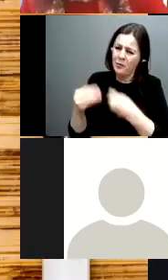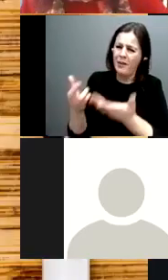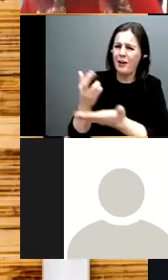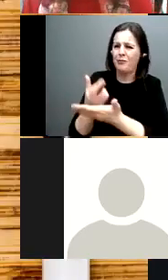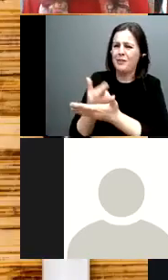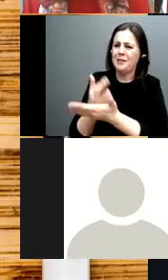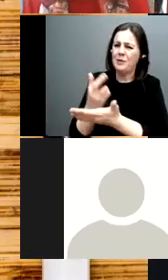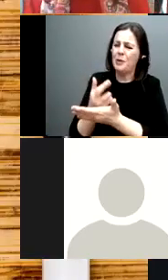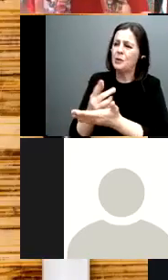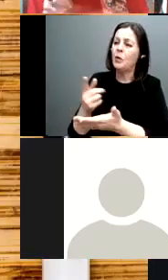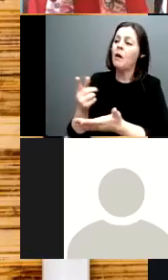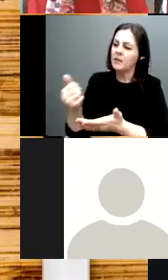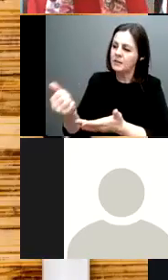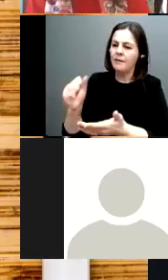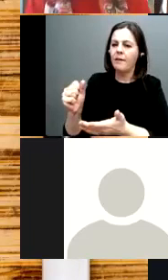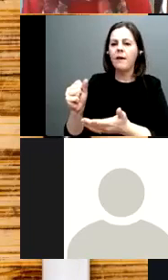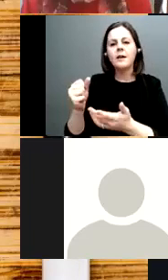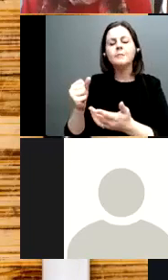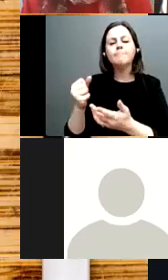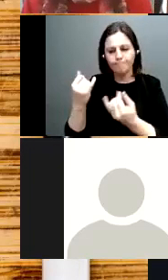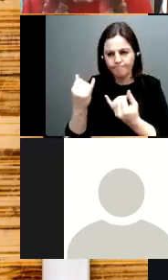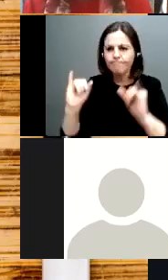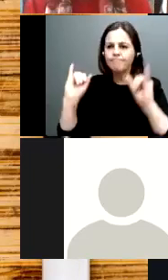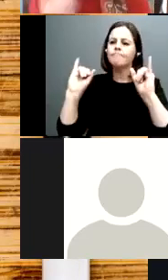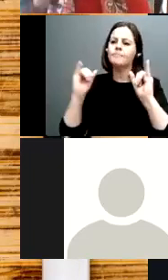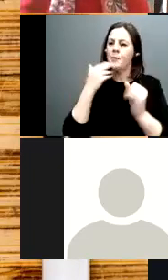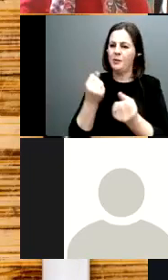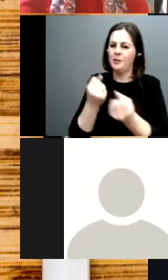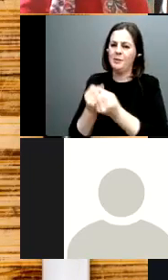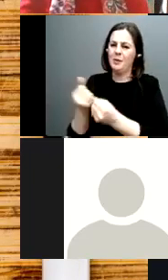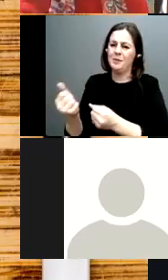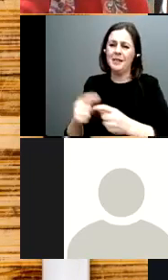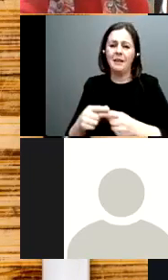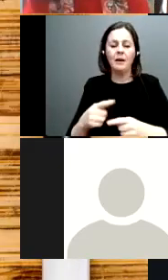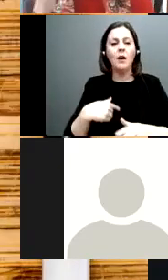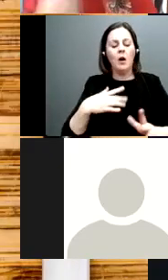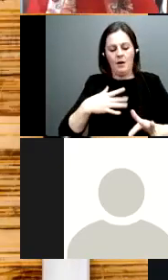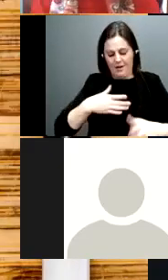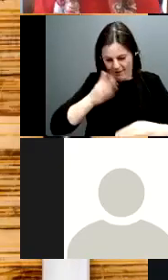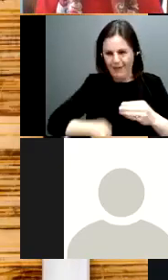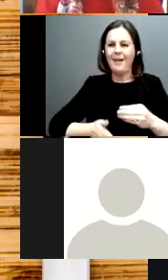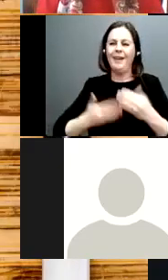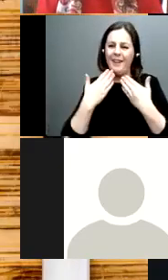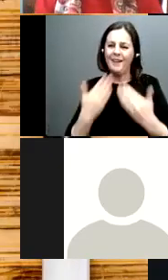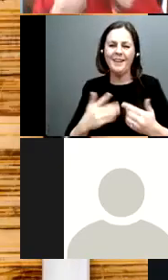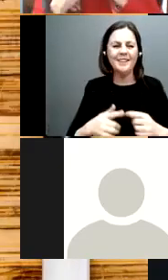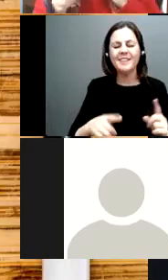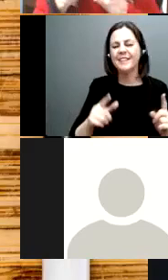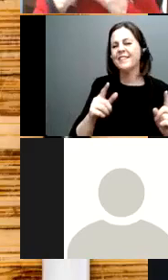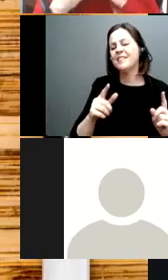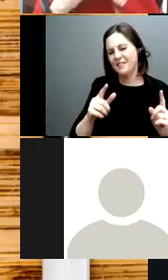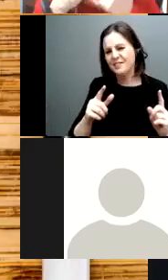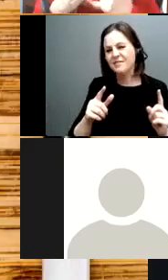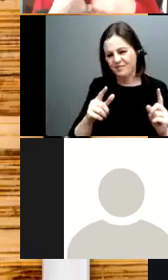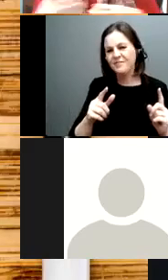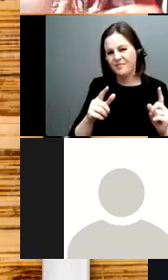did it, Laura. I'm done. Thank you so much, Lynn. I did really want to give a chance to be able to hit on